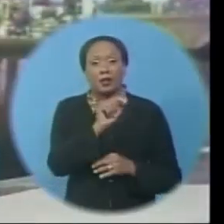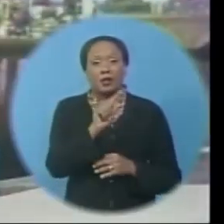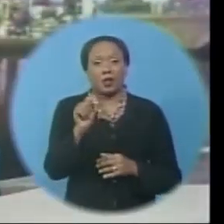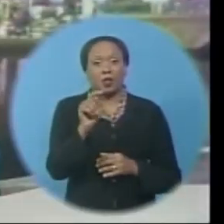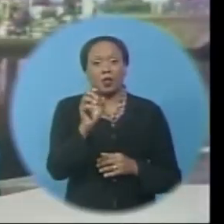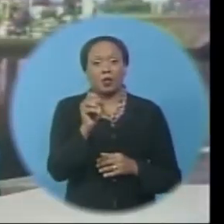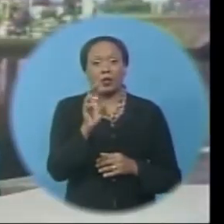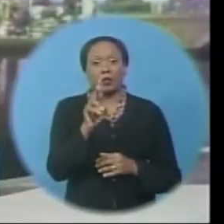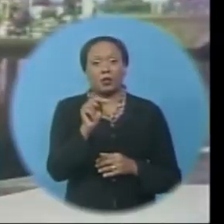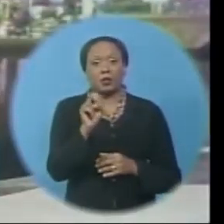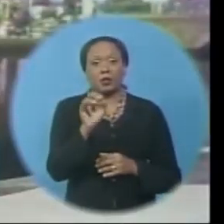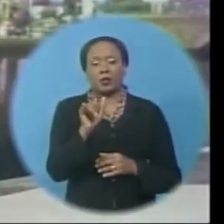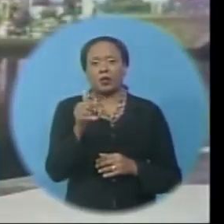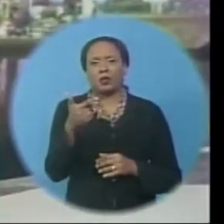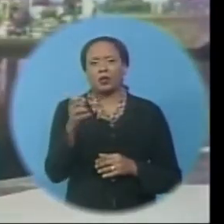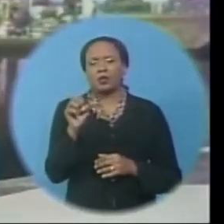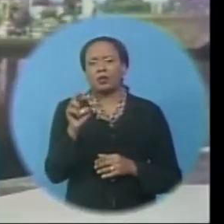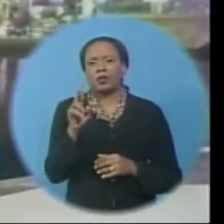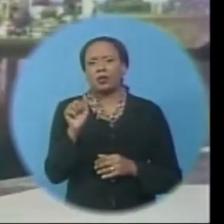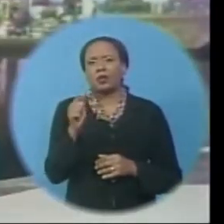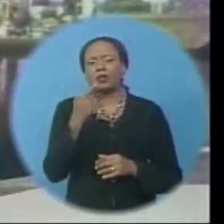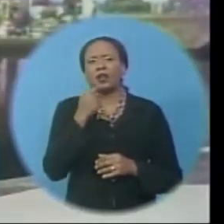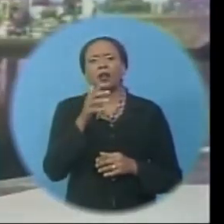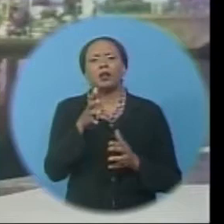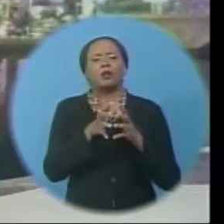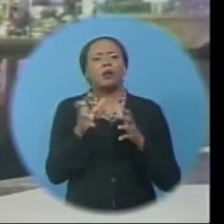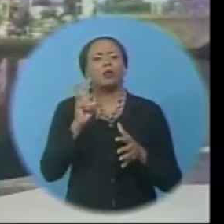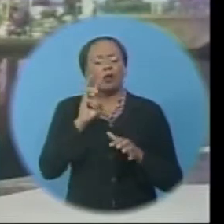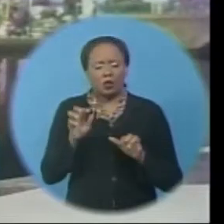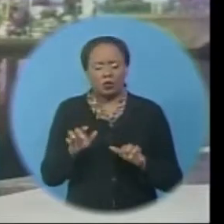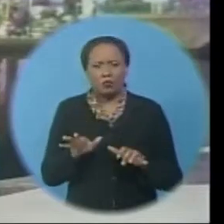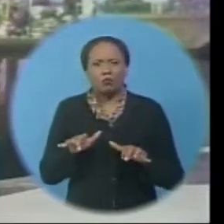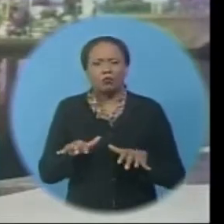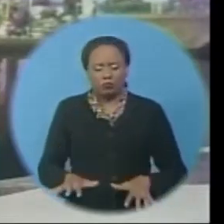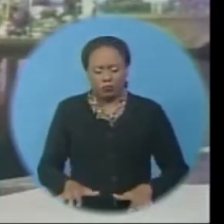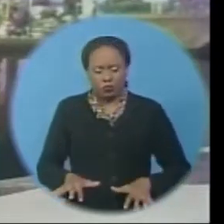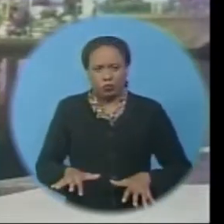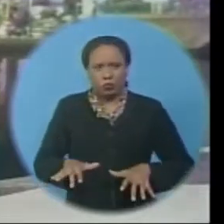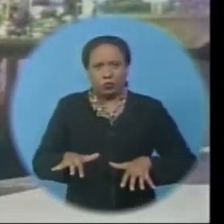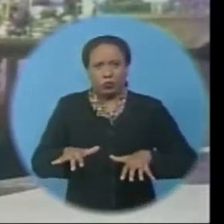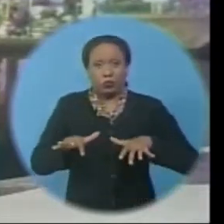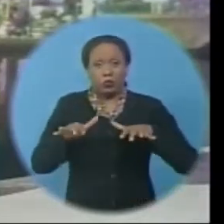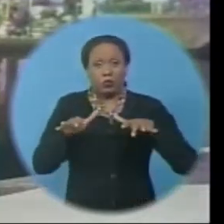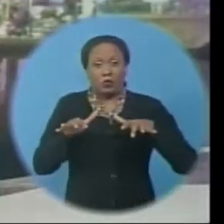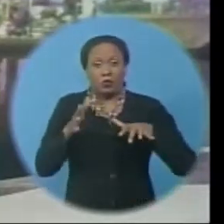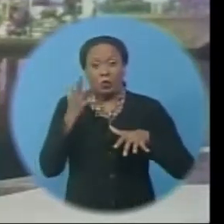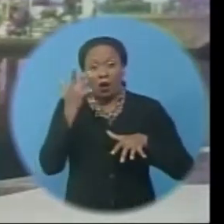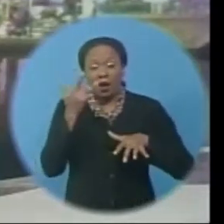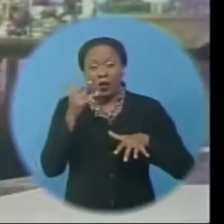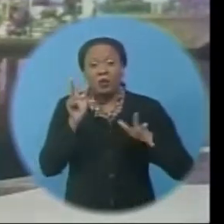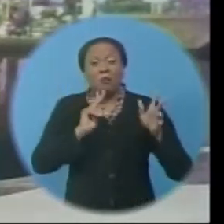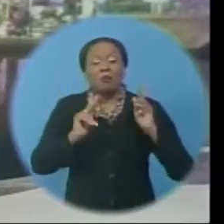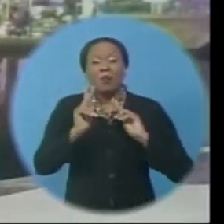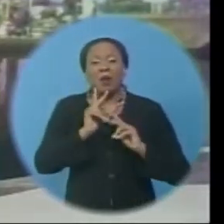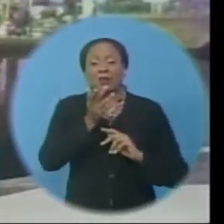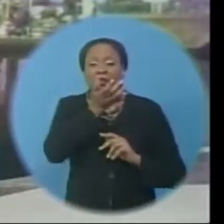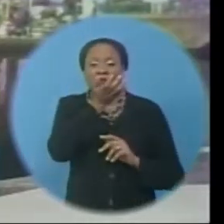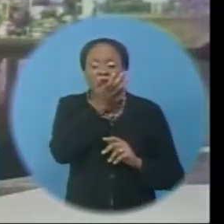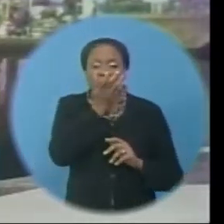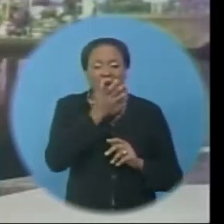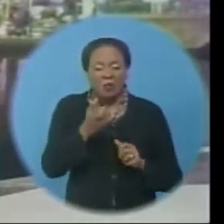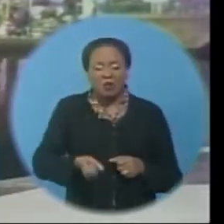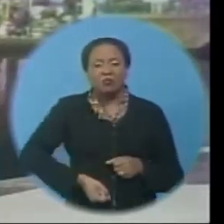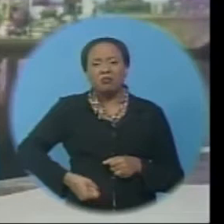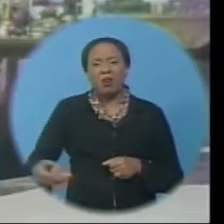Attorney General has blamed the flooding which occurred in many parts of the island on people who continue to dump garbage indiscriminately.